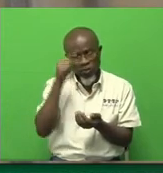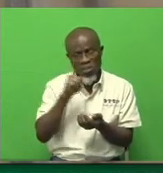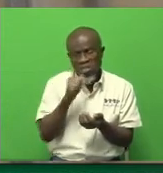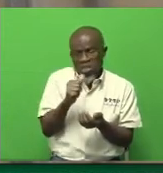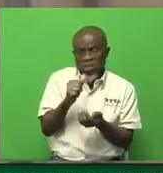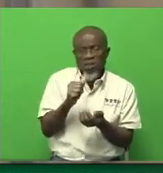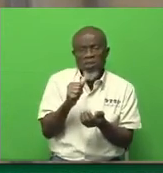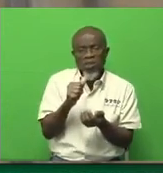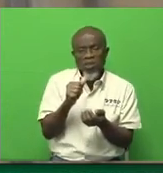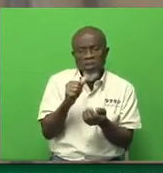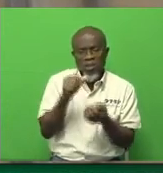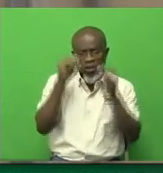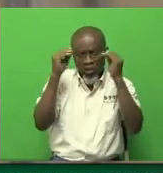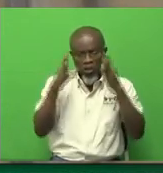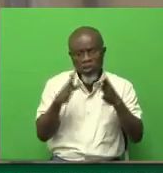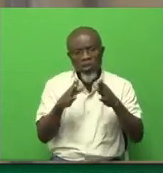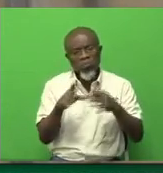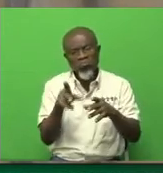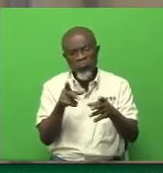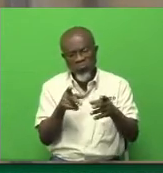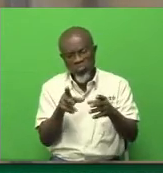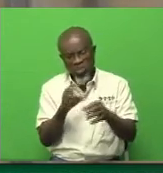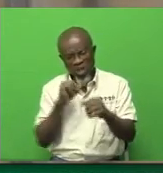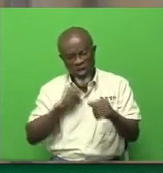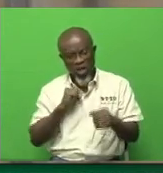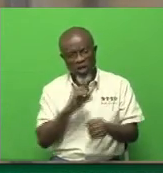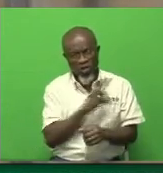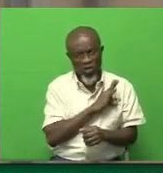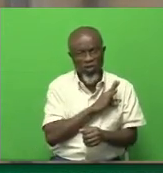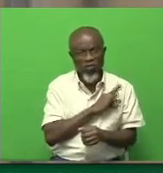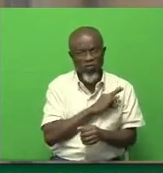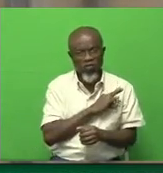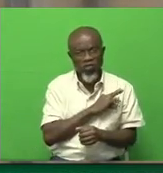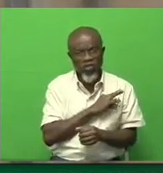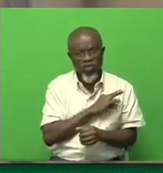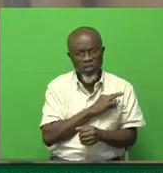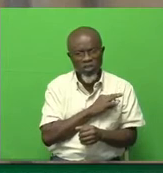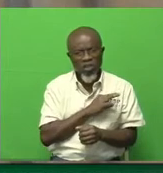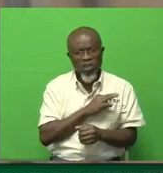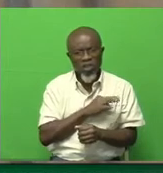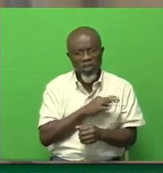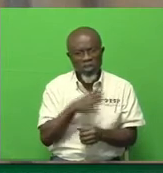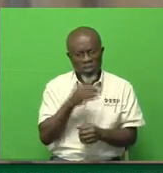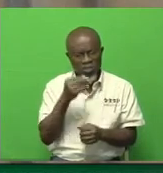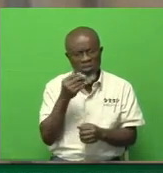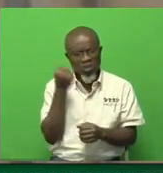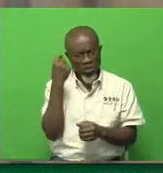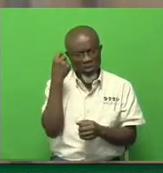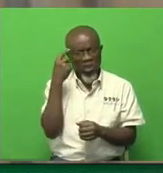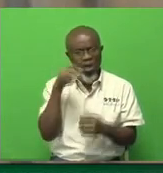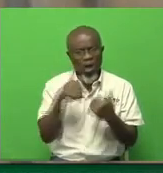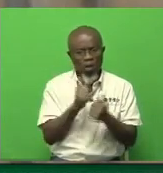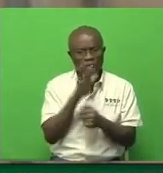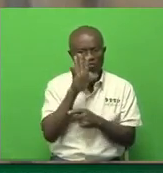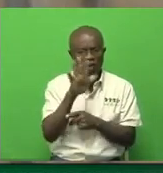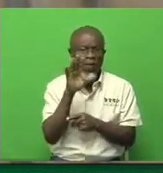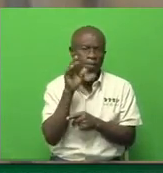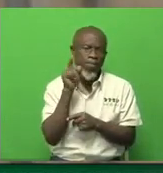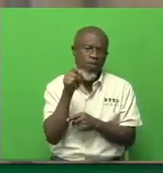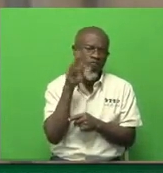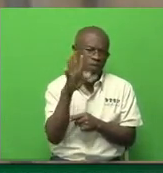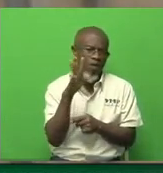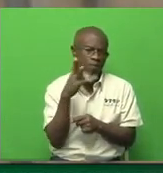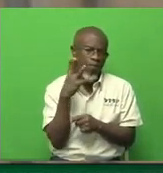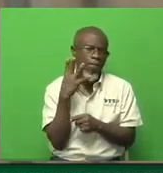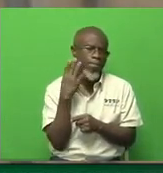equipment vehicle maintenance exam fees Etc and you have a rough accounting of how that 5.5 billion is allocated